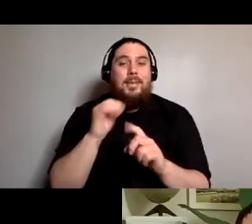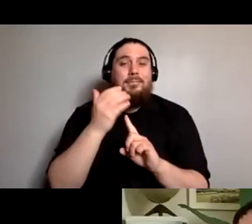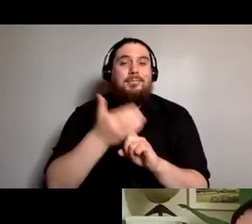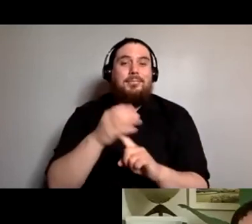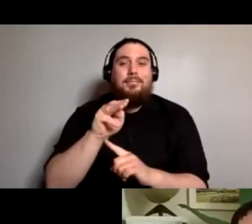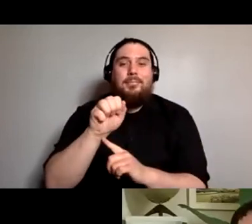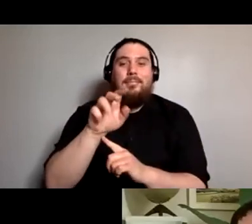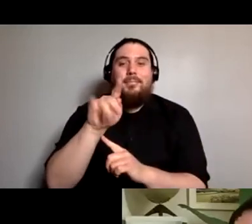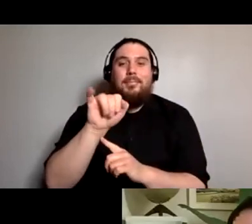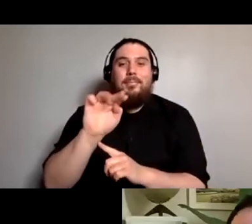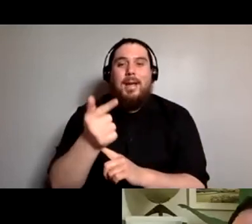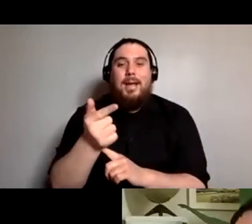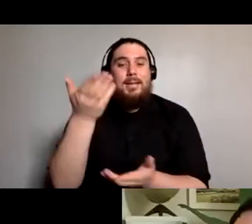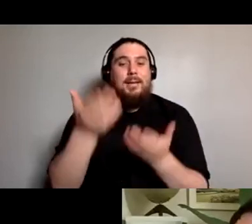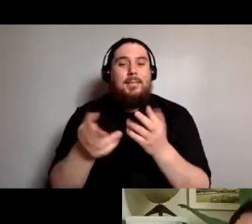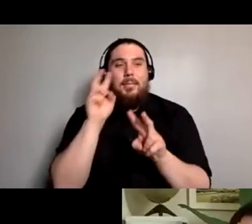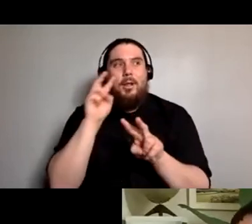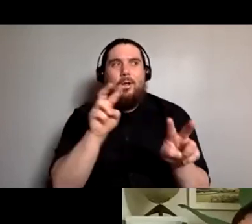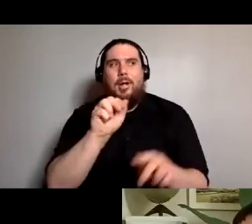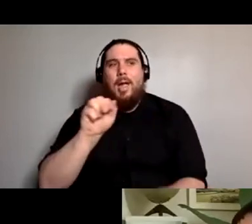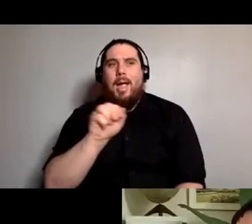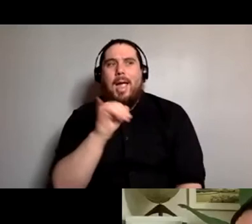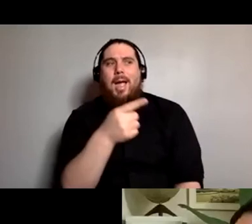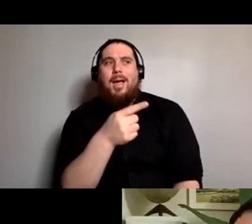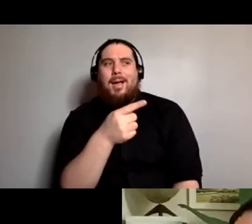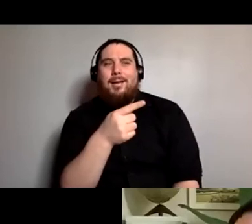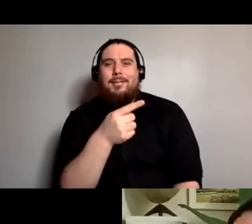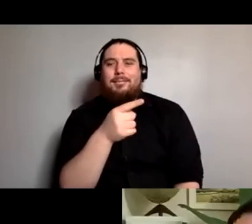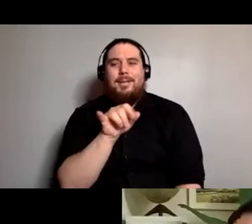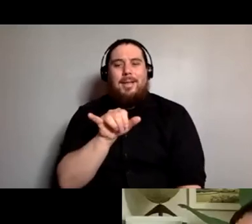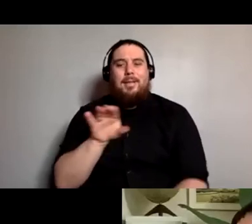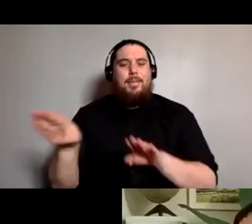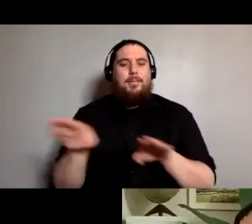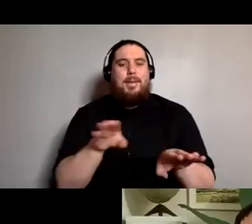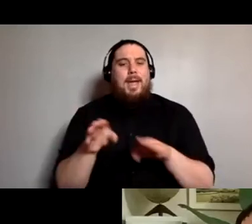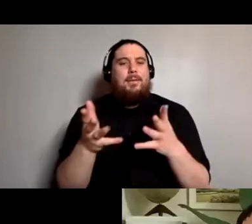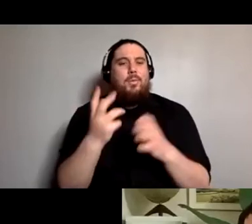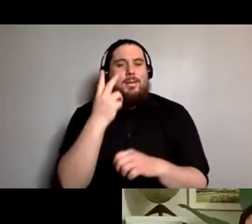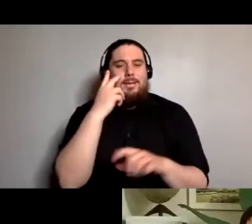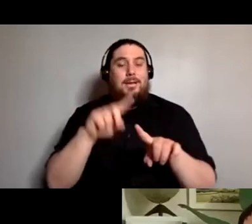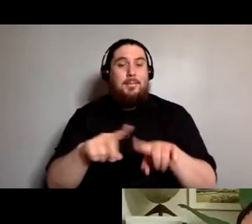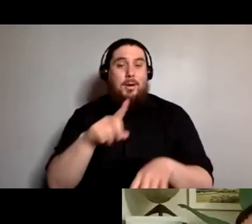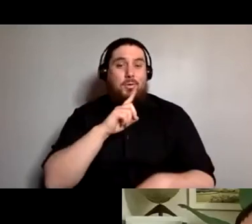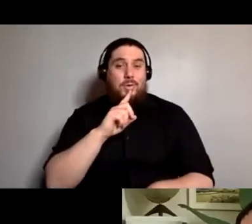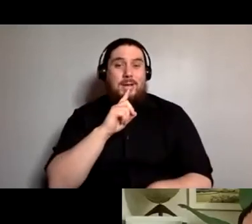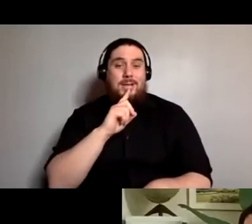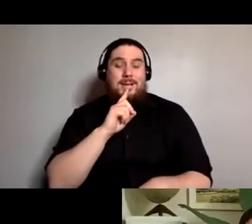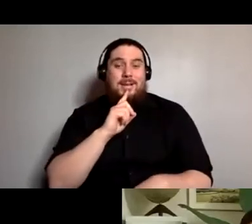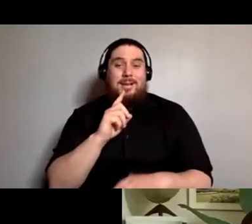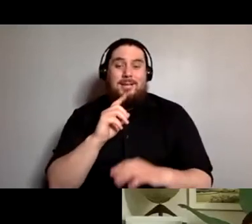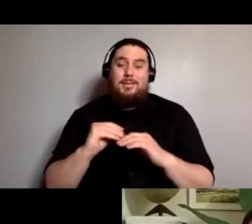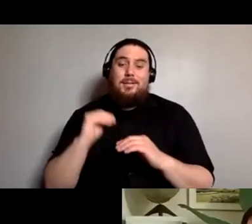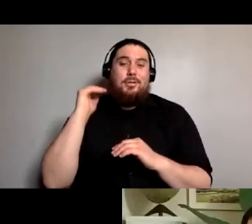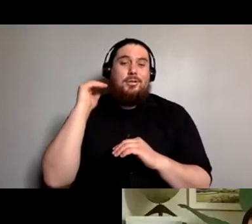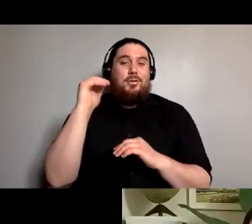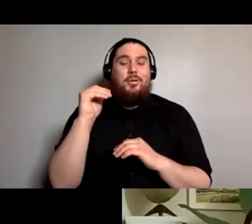look to AI like it's the behavior that it's looking for, when actually it's kind of overdone and